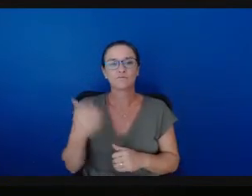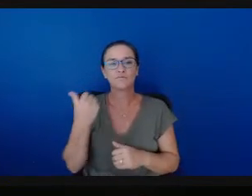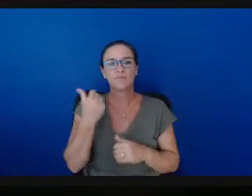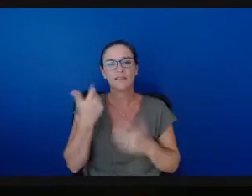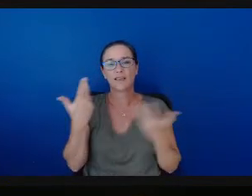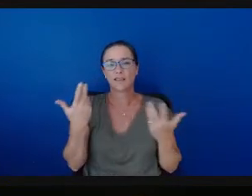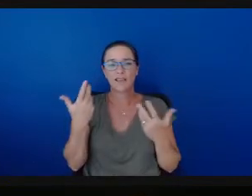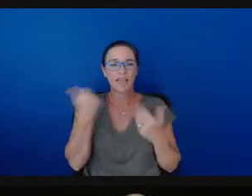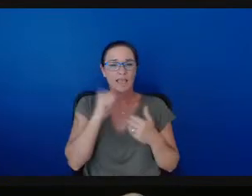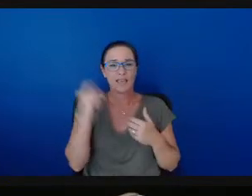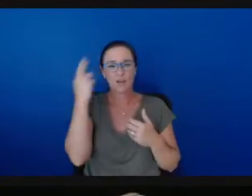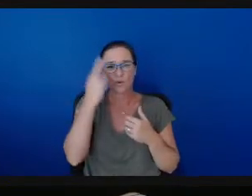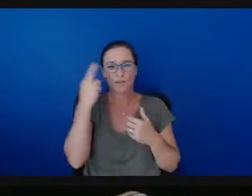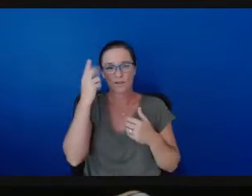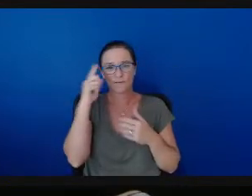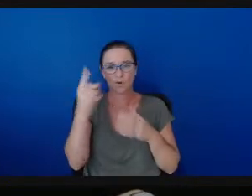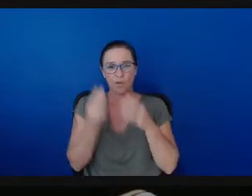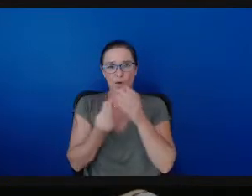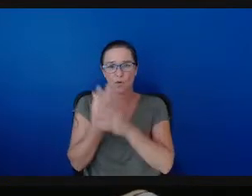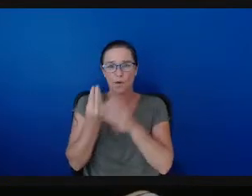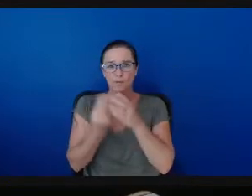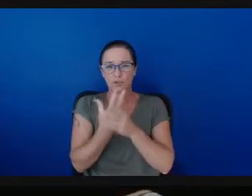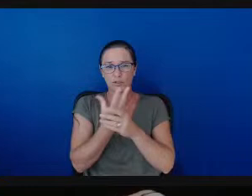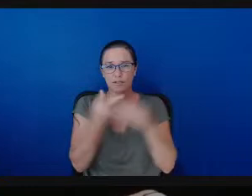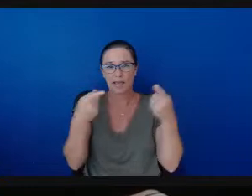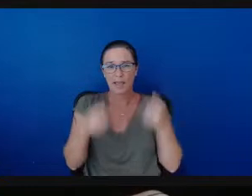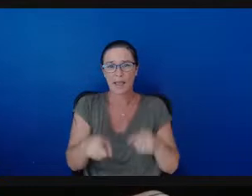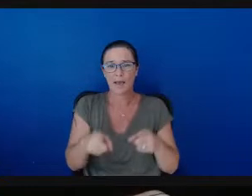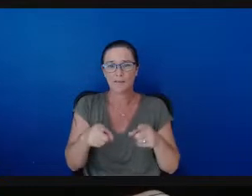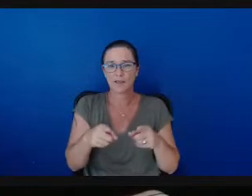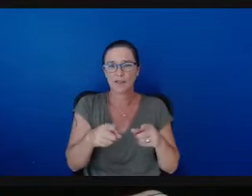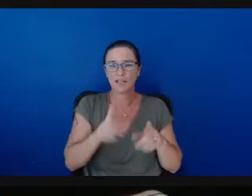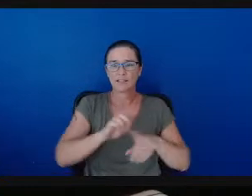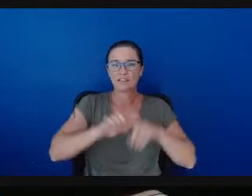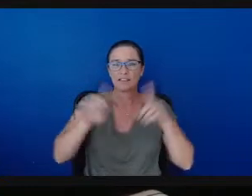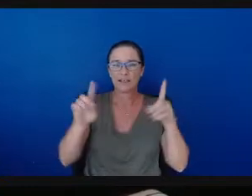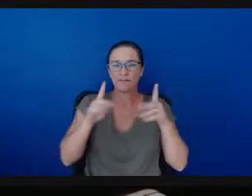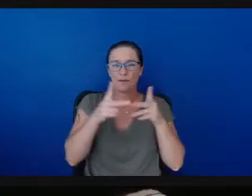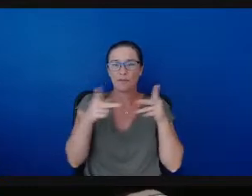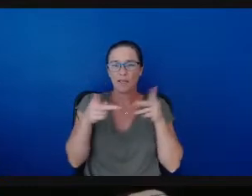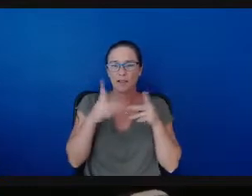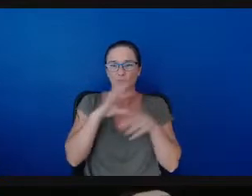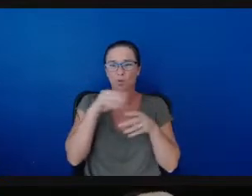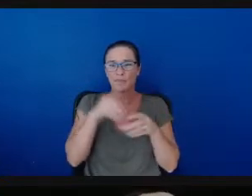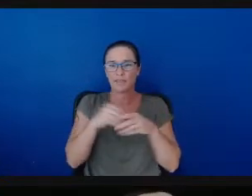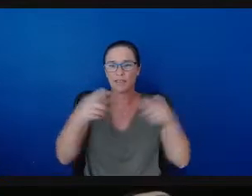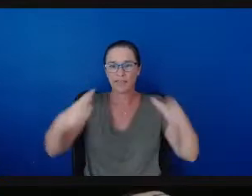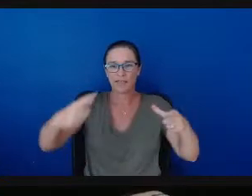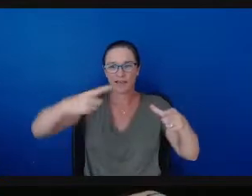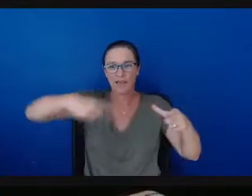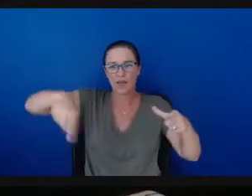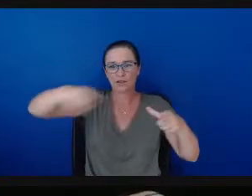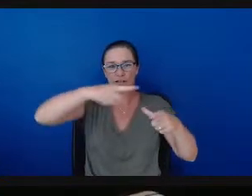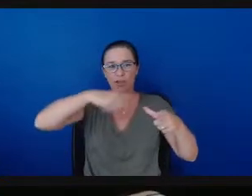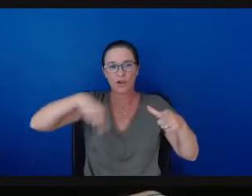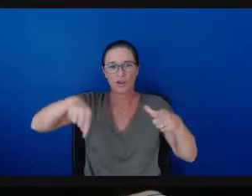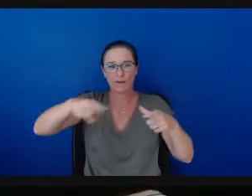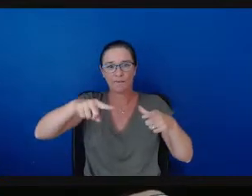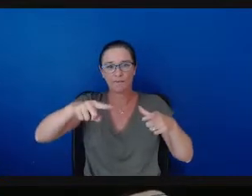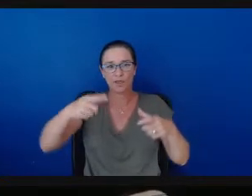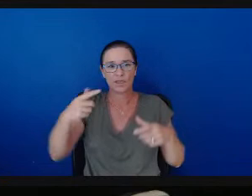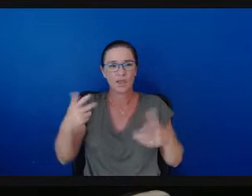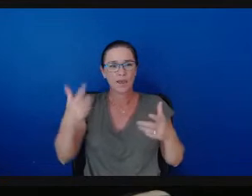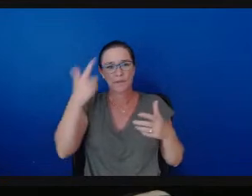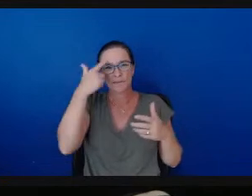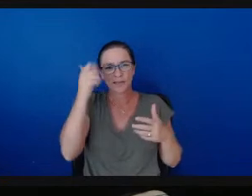or reason why the eruptions had happened in different locations within the caldera? As because it seemed the area of weakness or passive